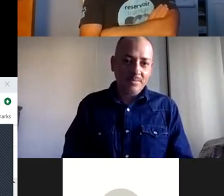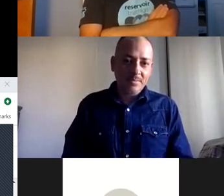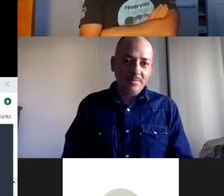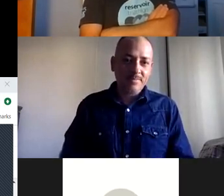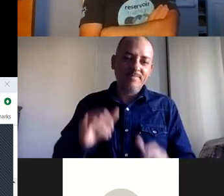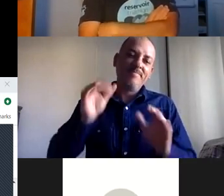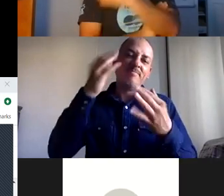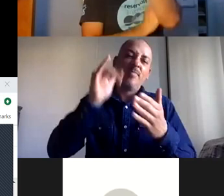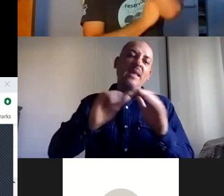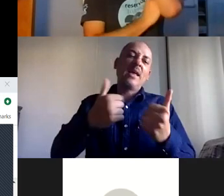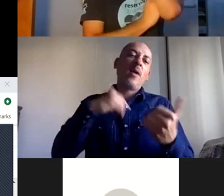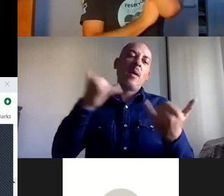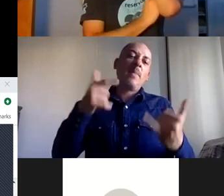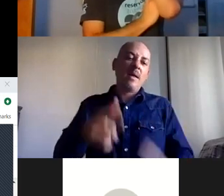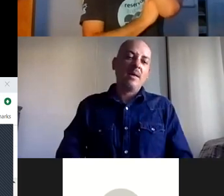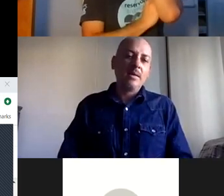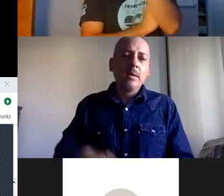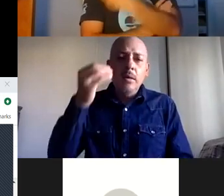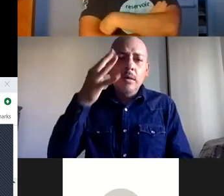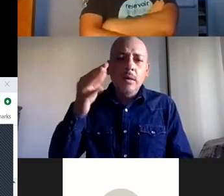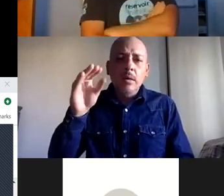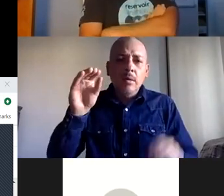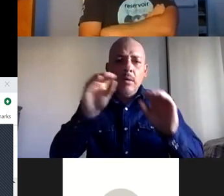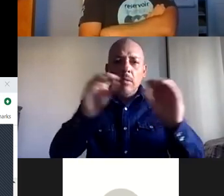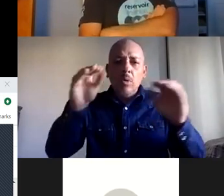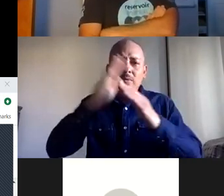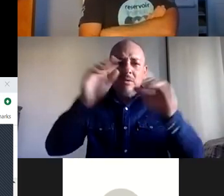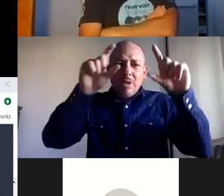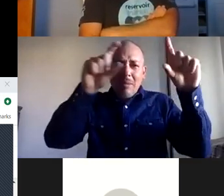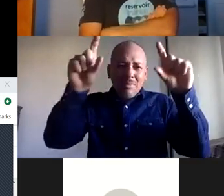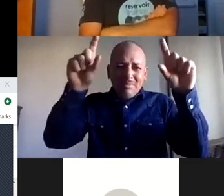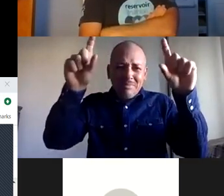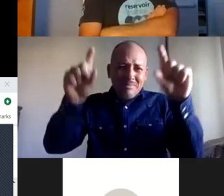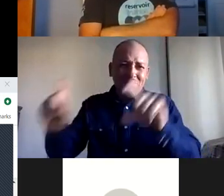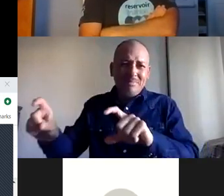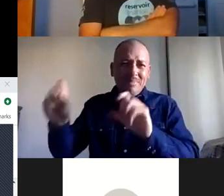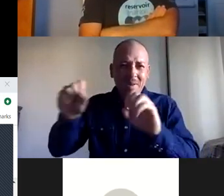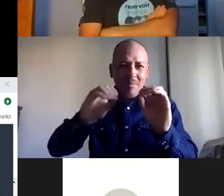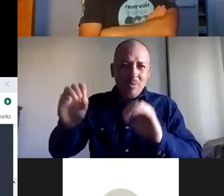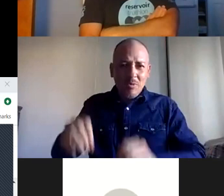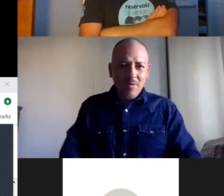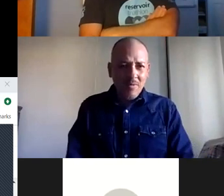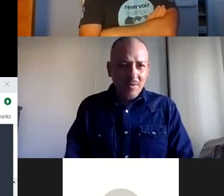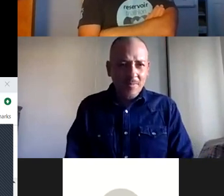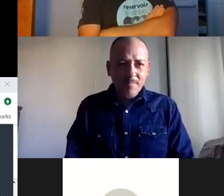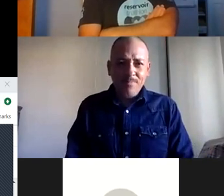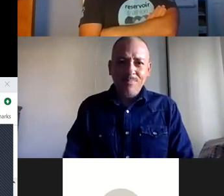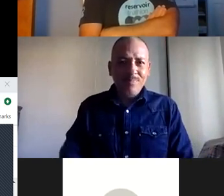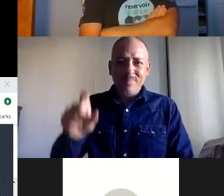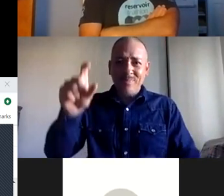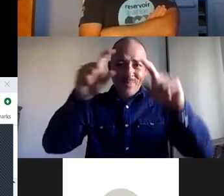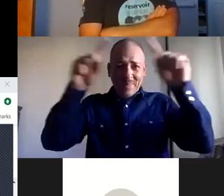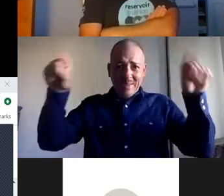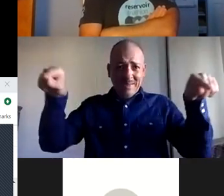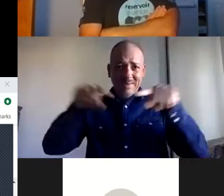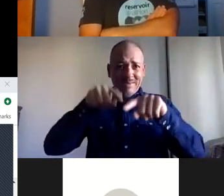Nice. Yeah. By the way, Jason, can you move the thing on the top of your screen? I think it's blocking the thing. score. Yeah, it's the Zoom